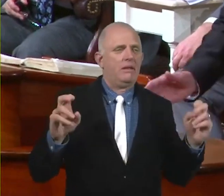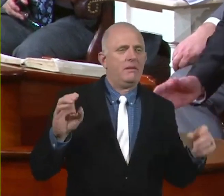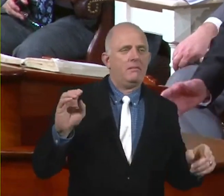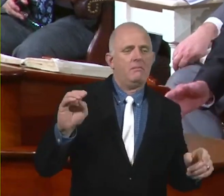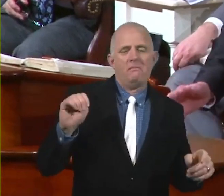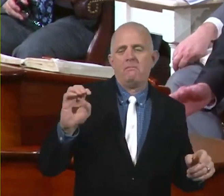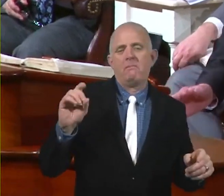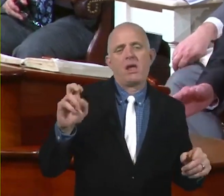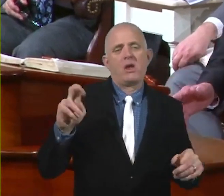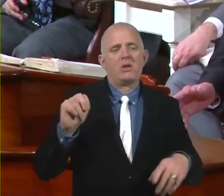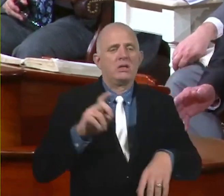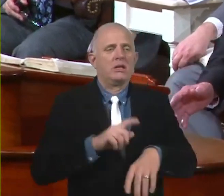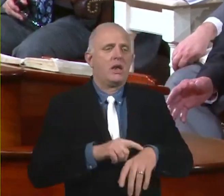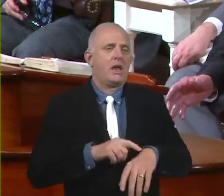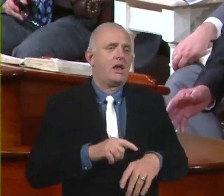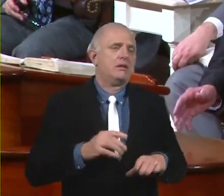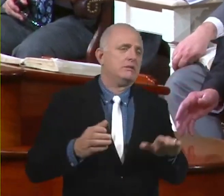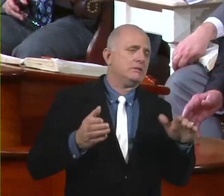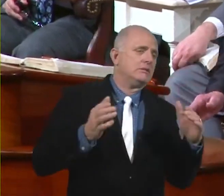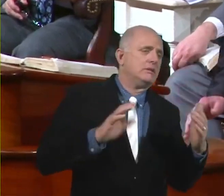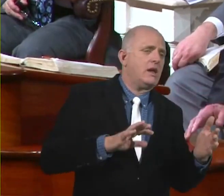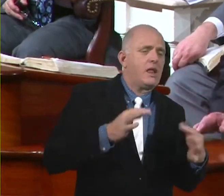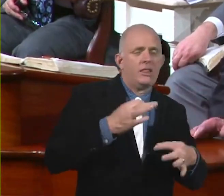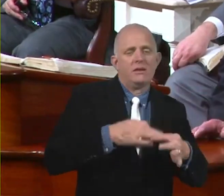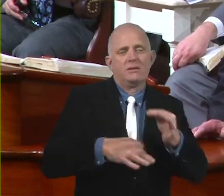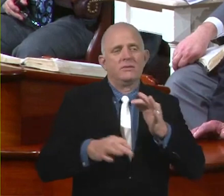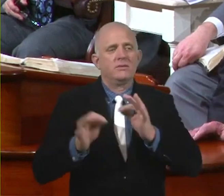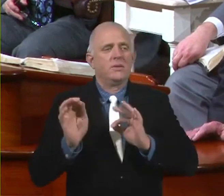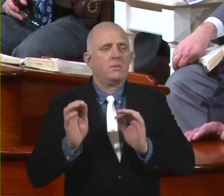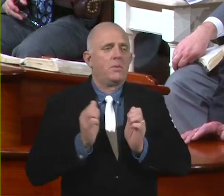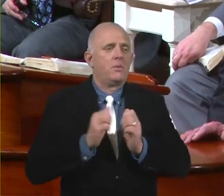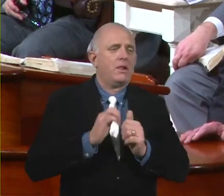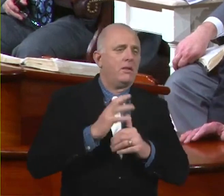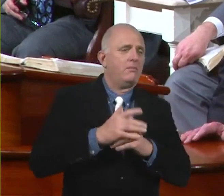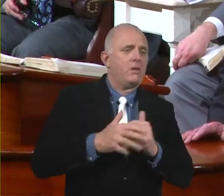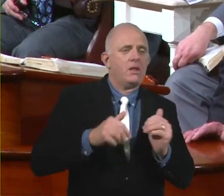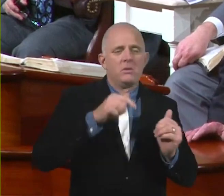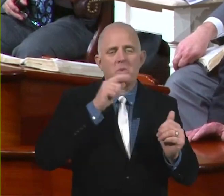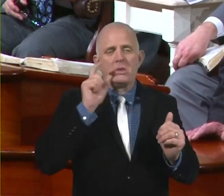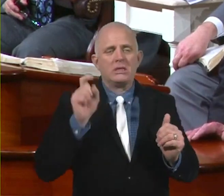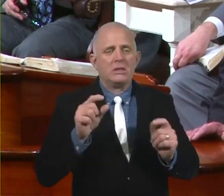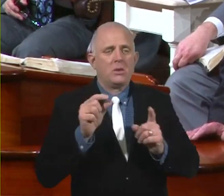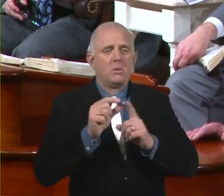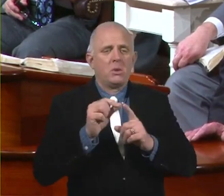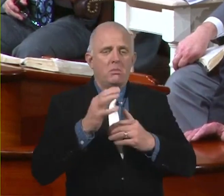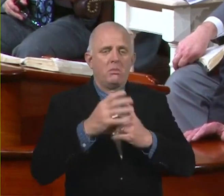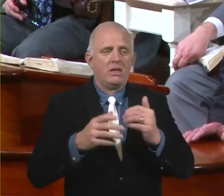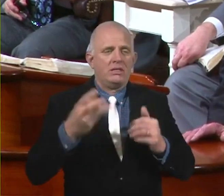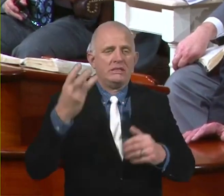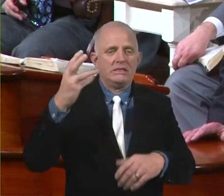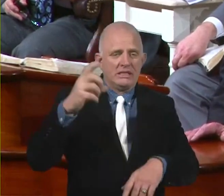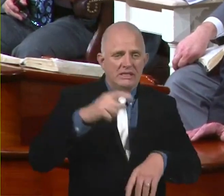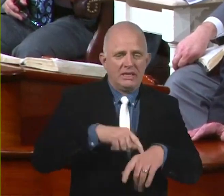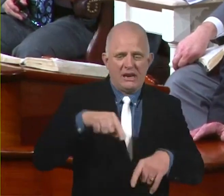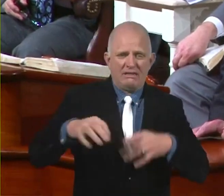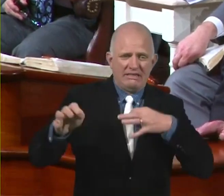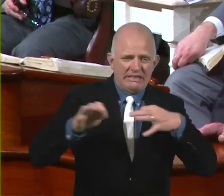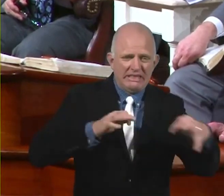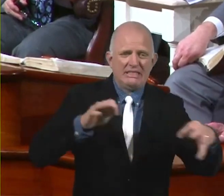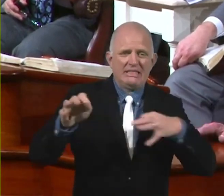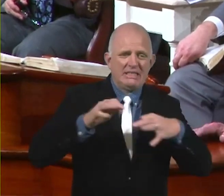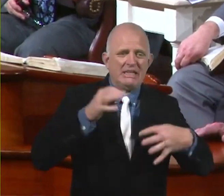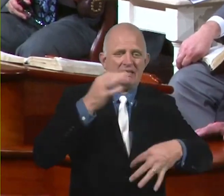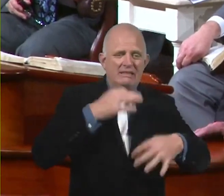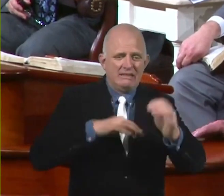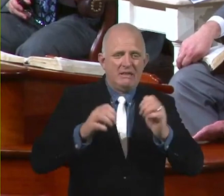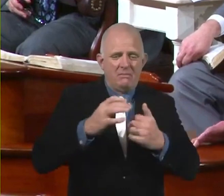you substitute death in the place of blood? And 16 times they replaced blood with death. I want you